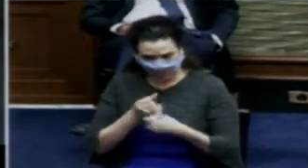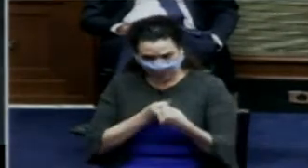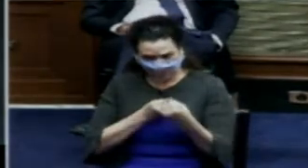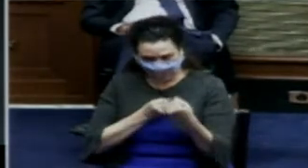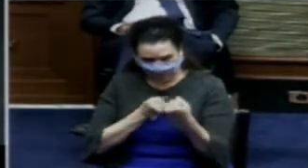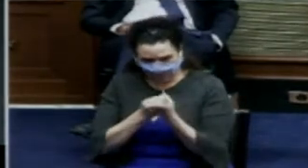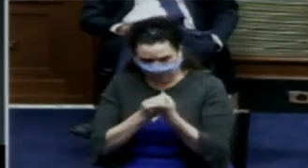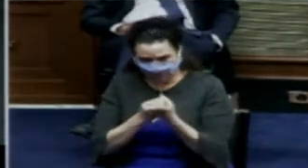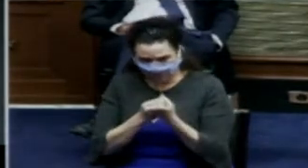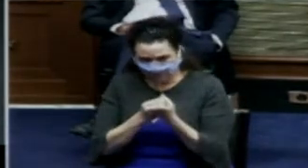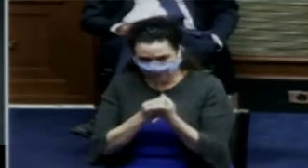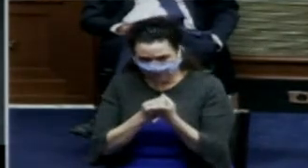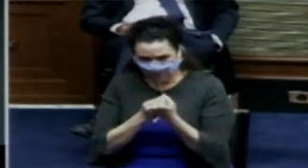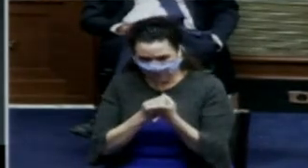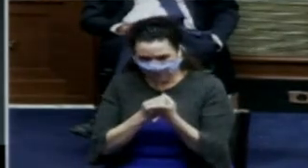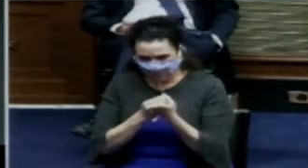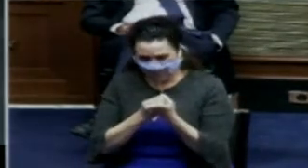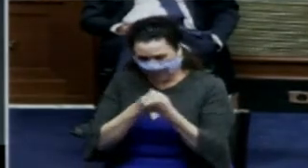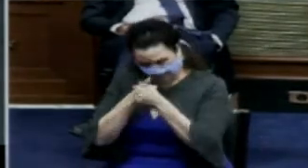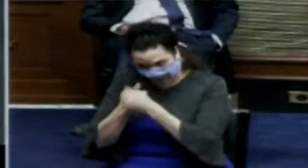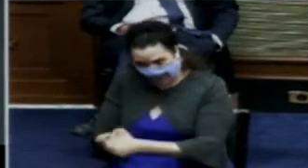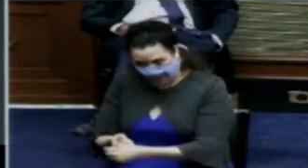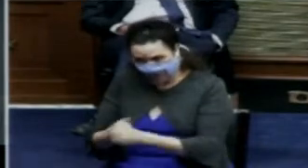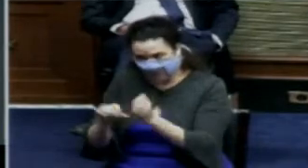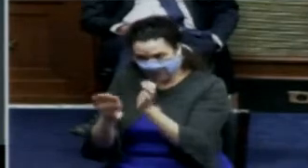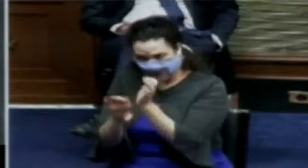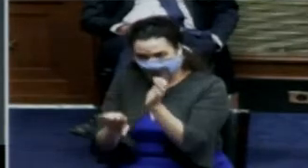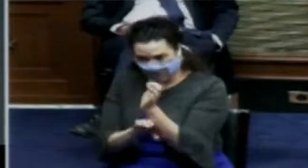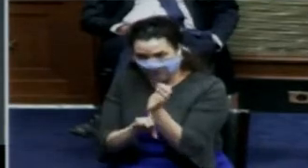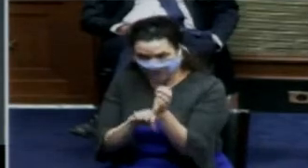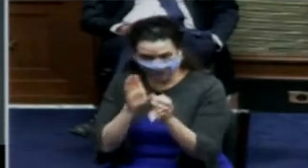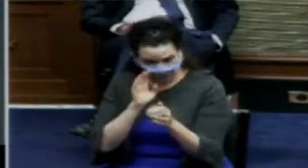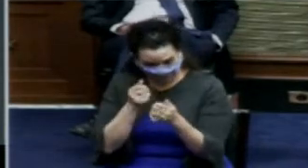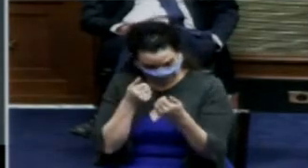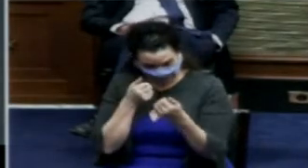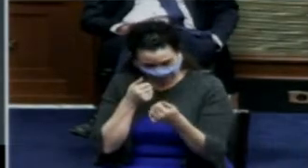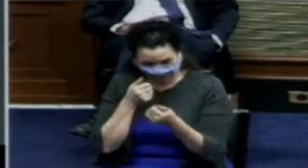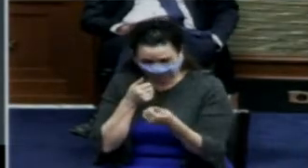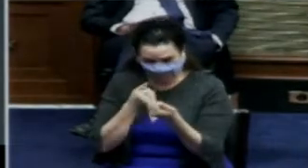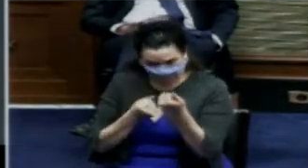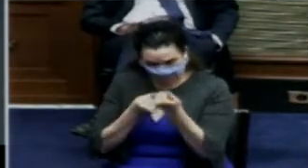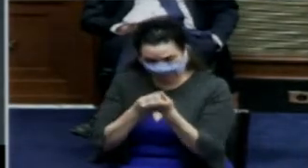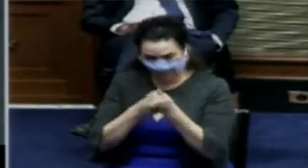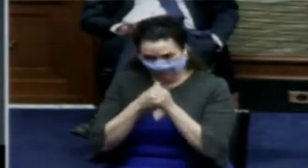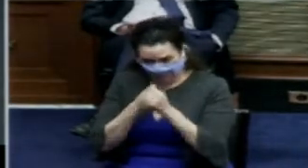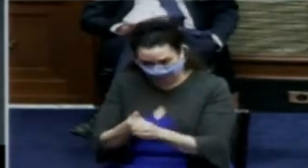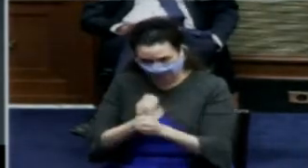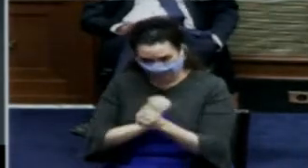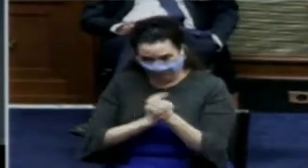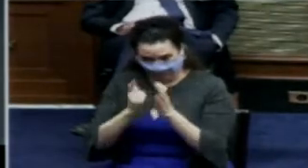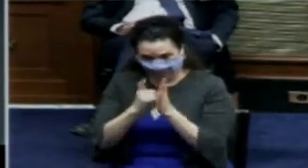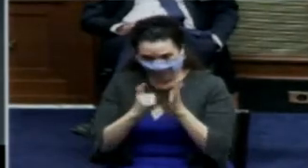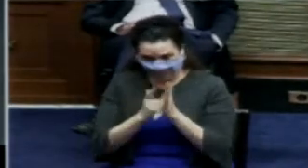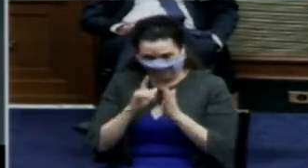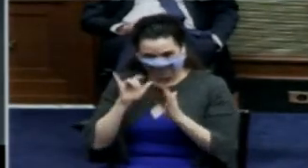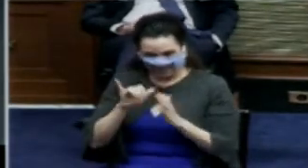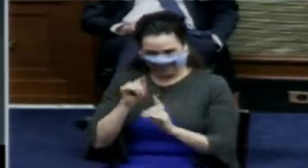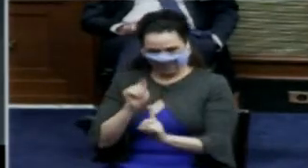within the parameters of the Constitution and the laws of our republic. That's what we're discussing